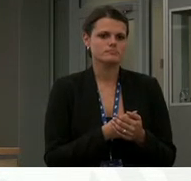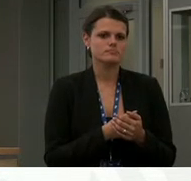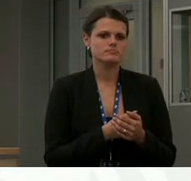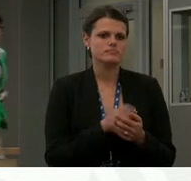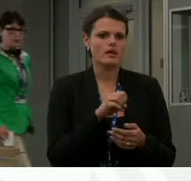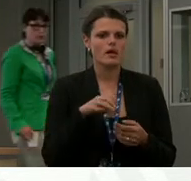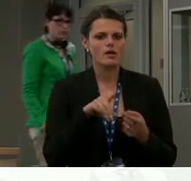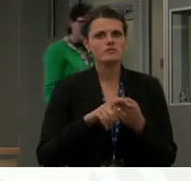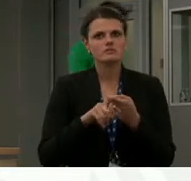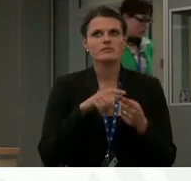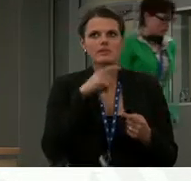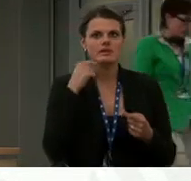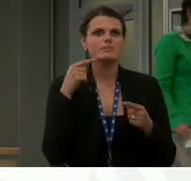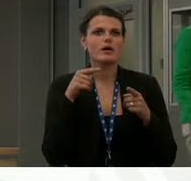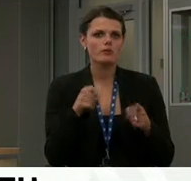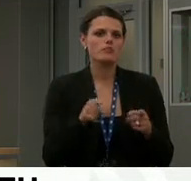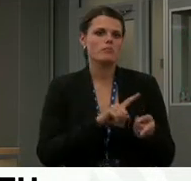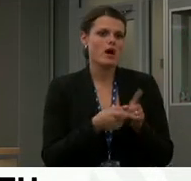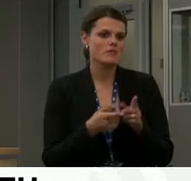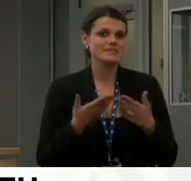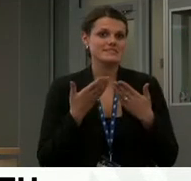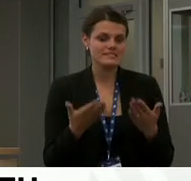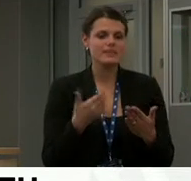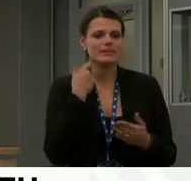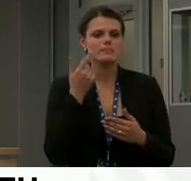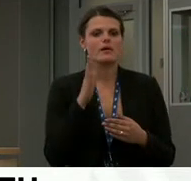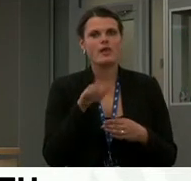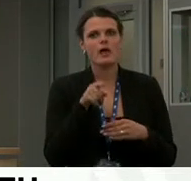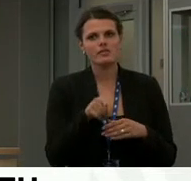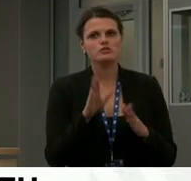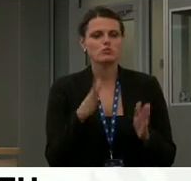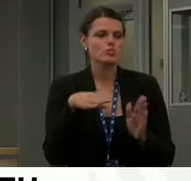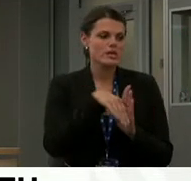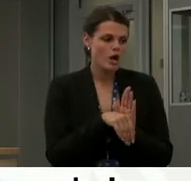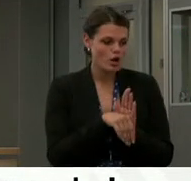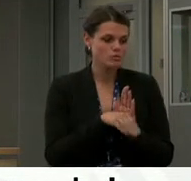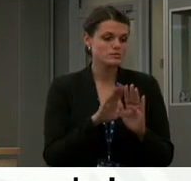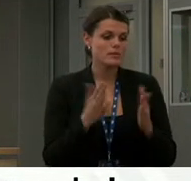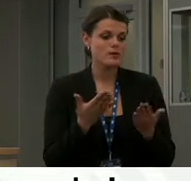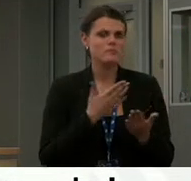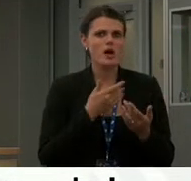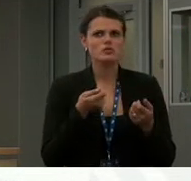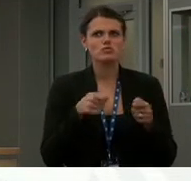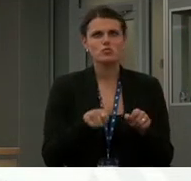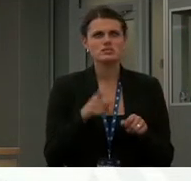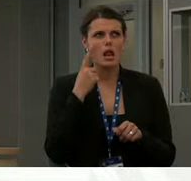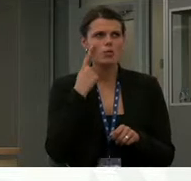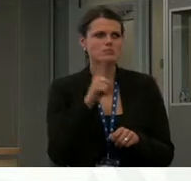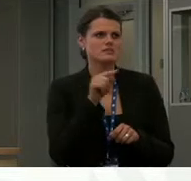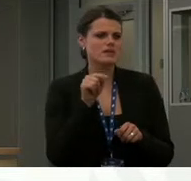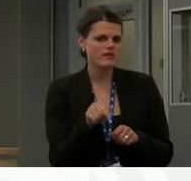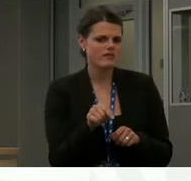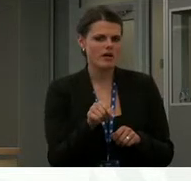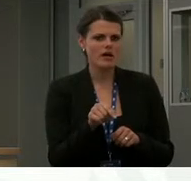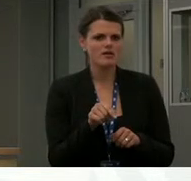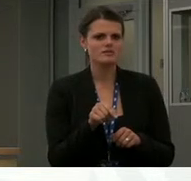pledged to bring this to life, this shift, when it acceded to the convention. But my conclusion is that neither member states